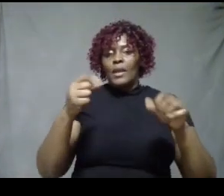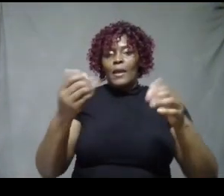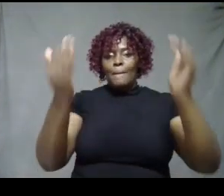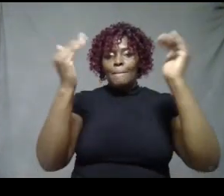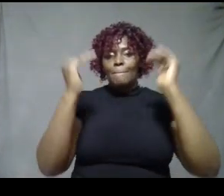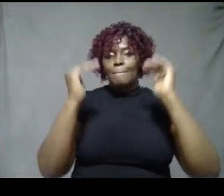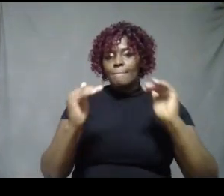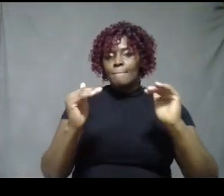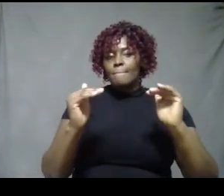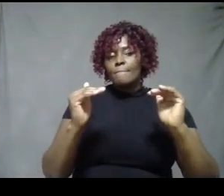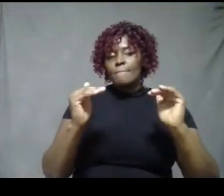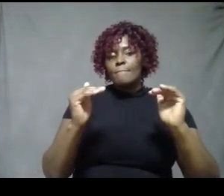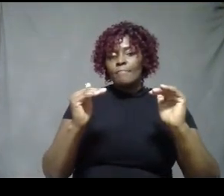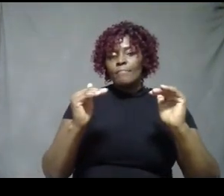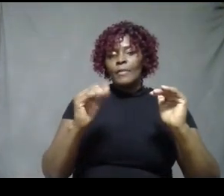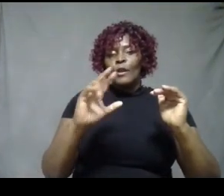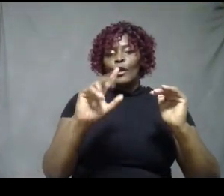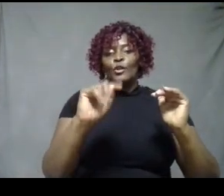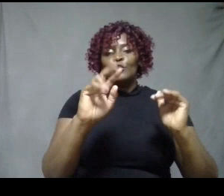entertaining Commissioner Turkin's motion.